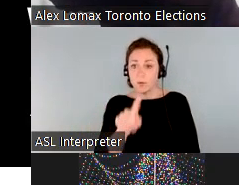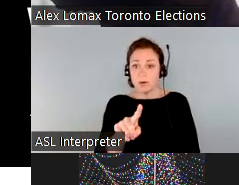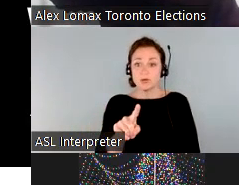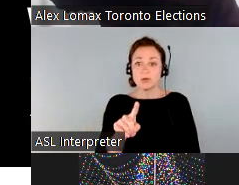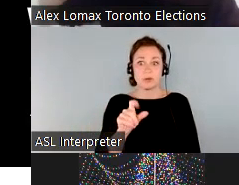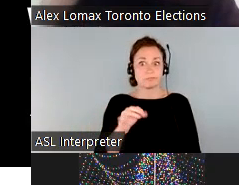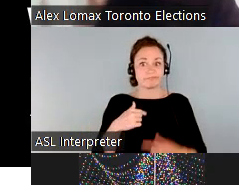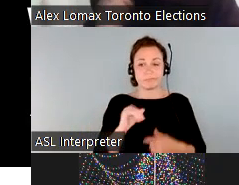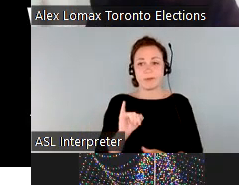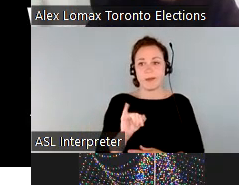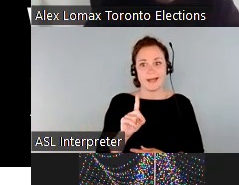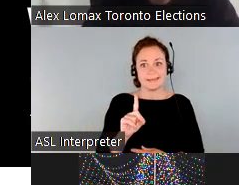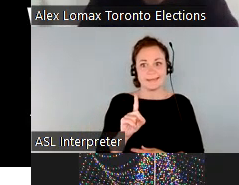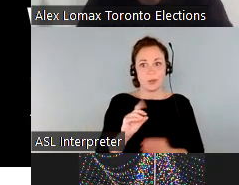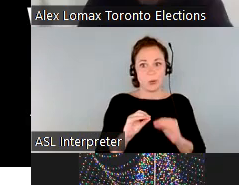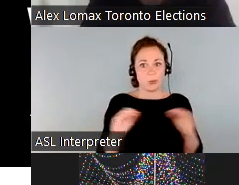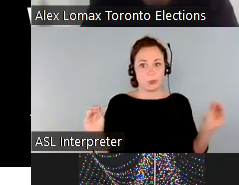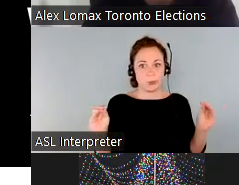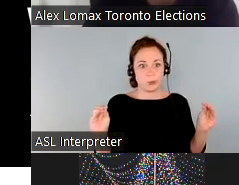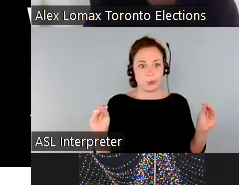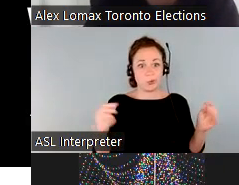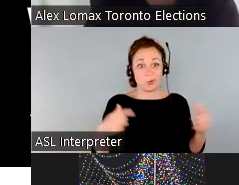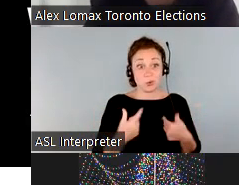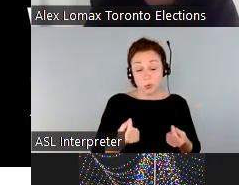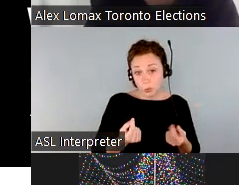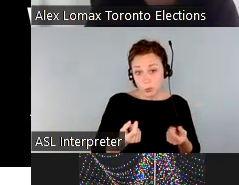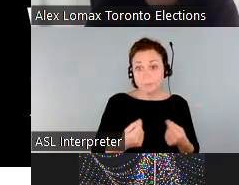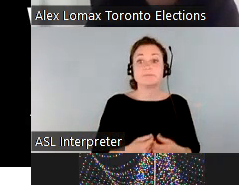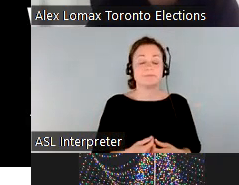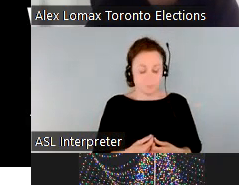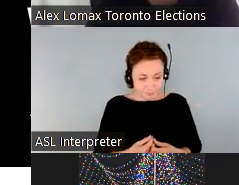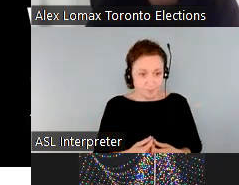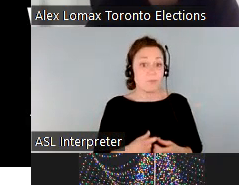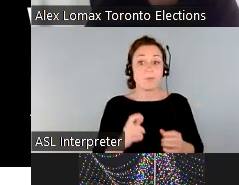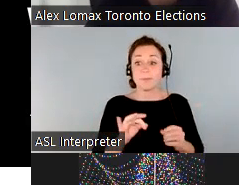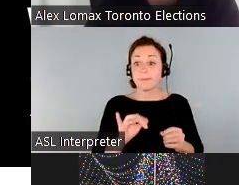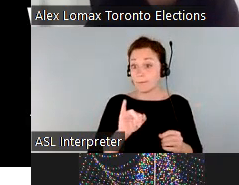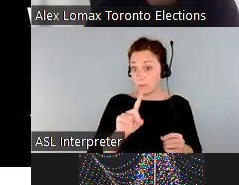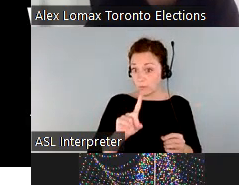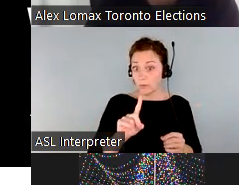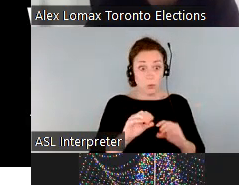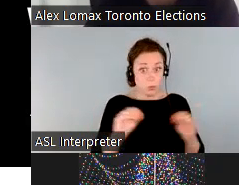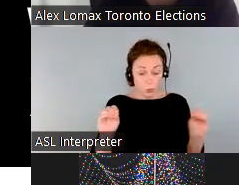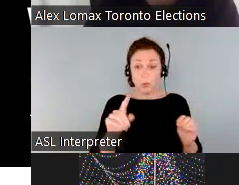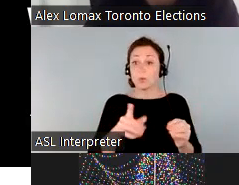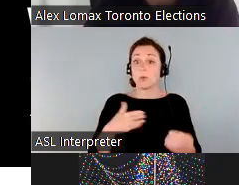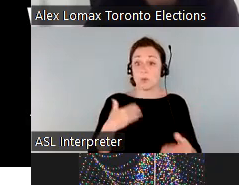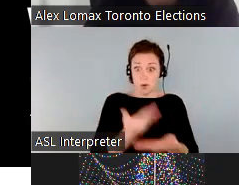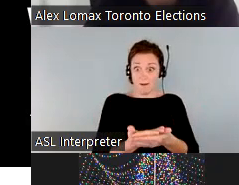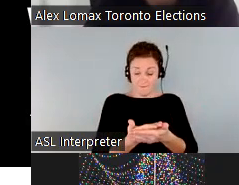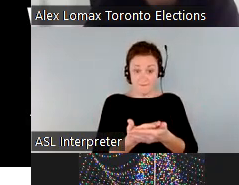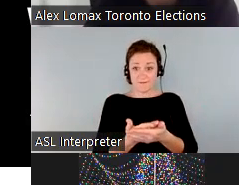have identification? So if you do not have the identification, our staff are trained in the polling place that if you don't